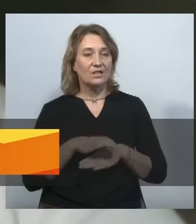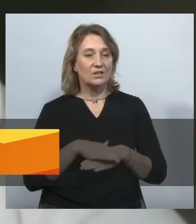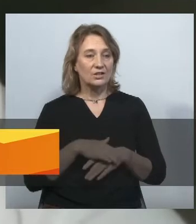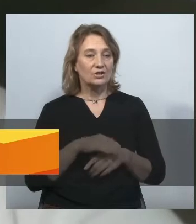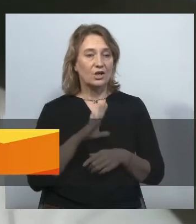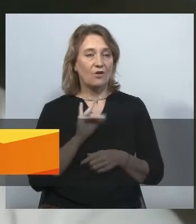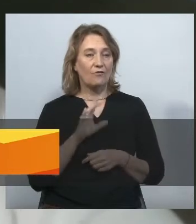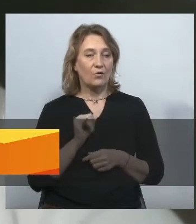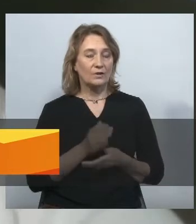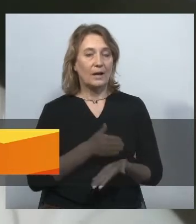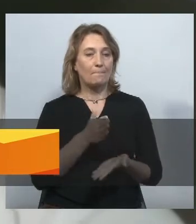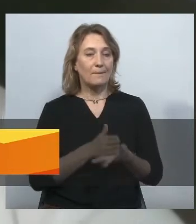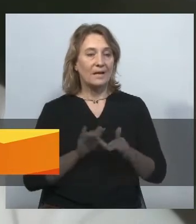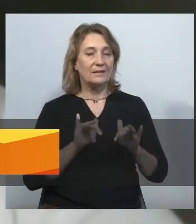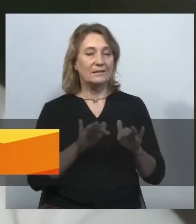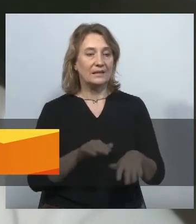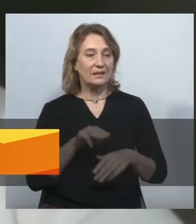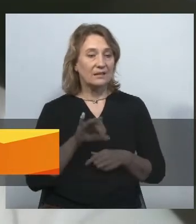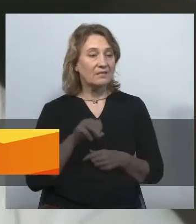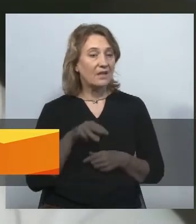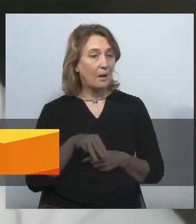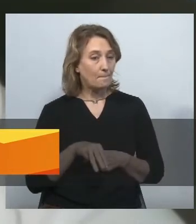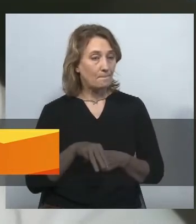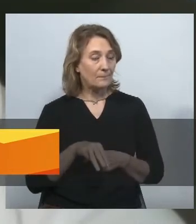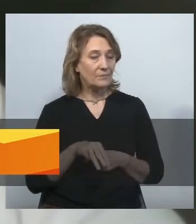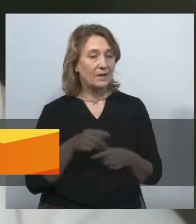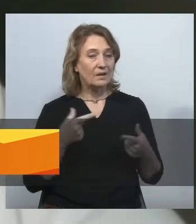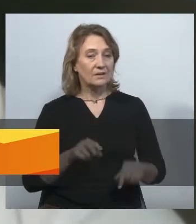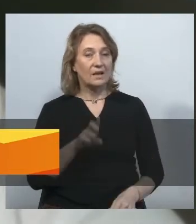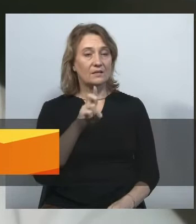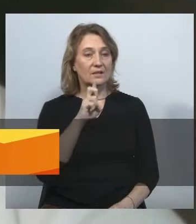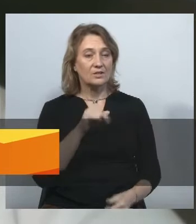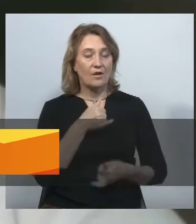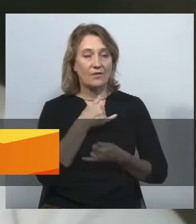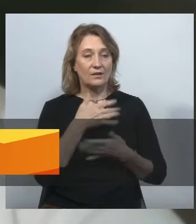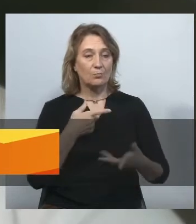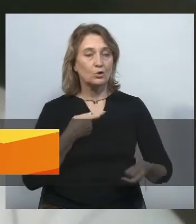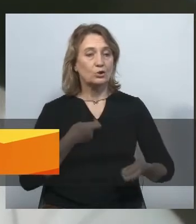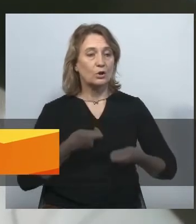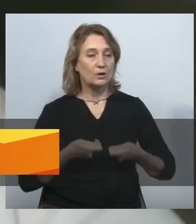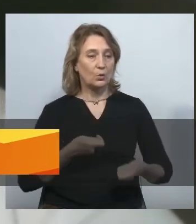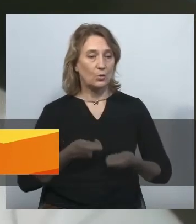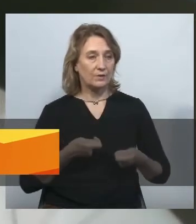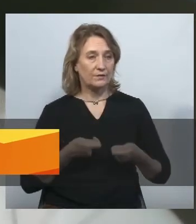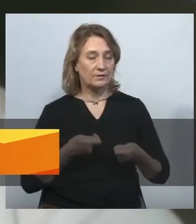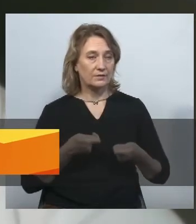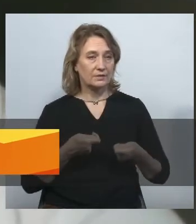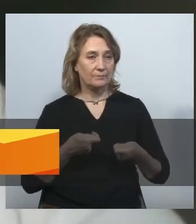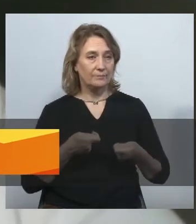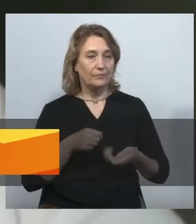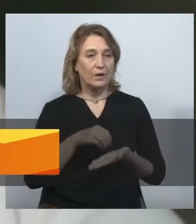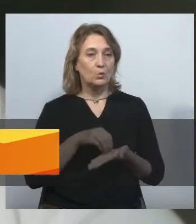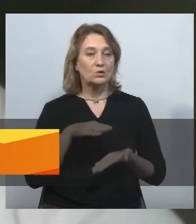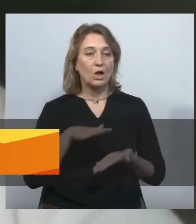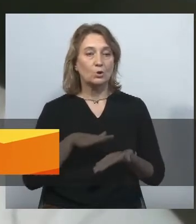media. It shall work where the state cannot regulate,